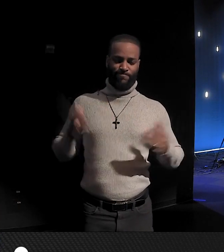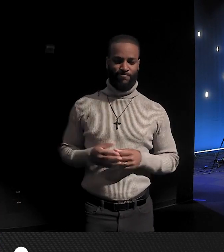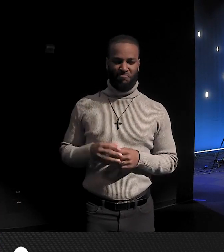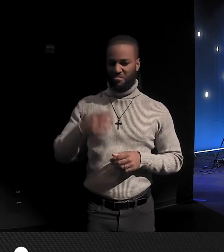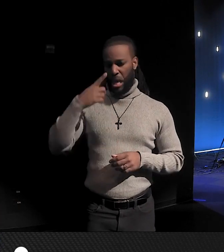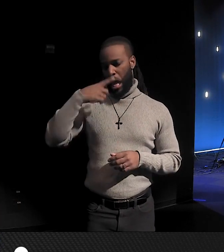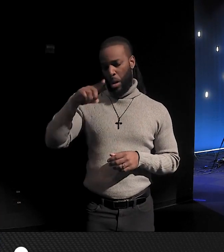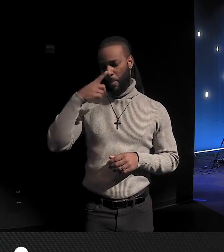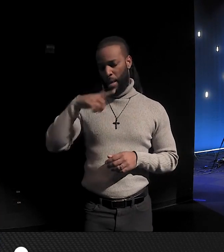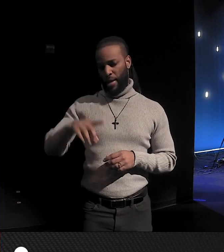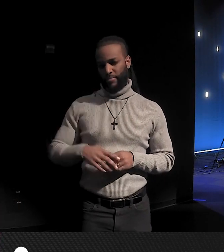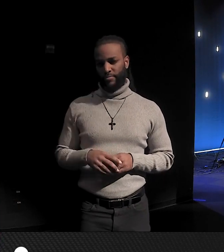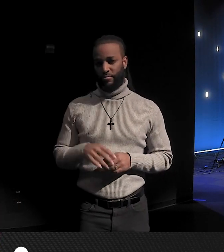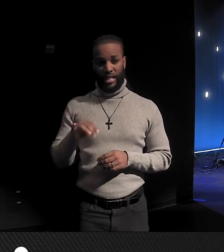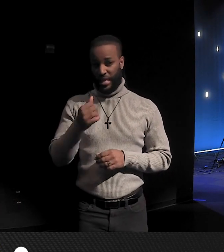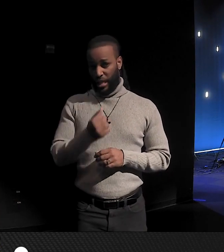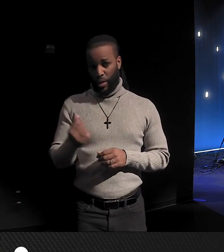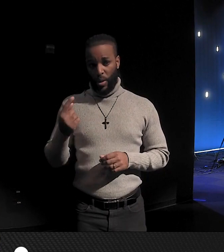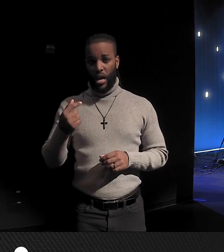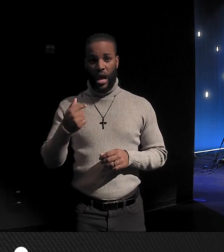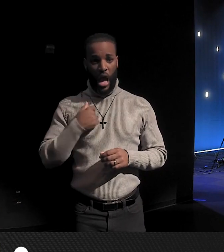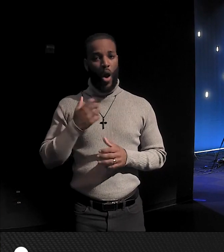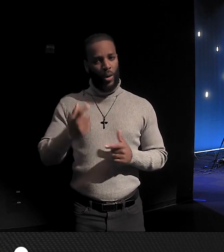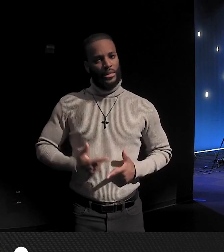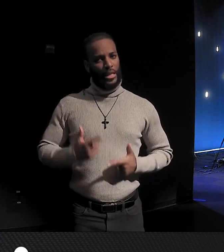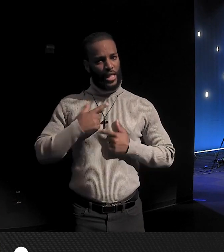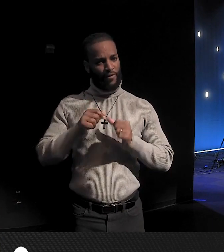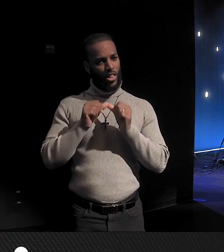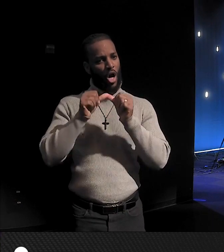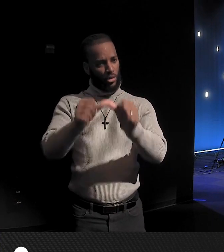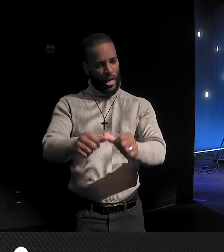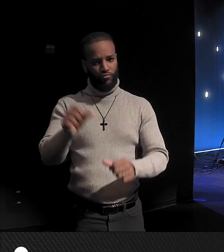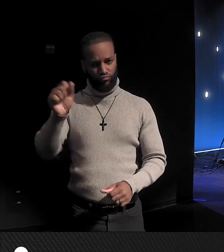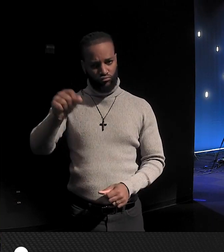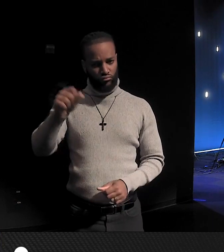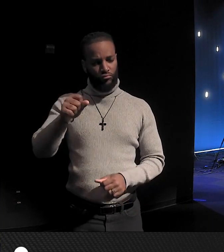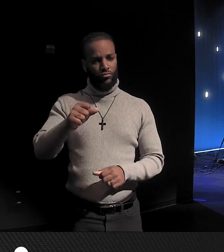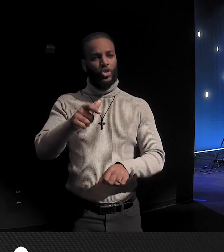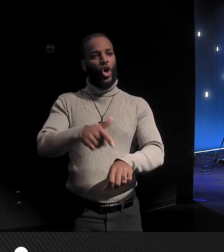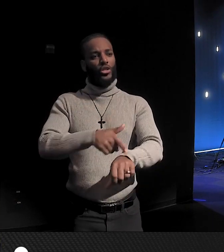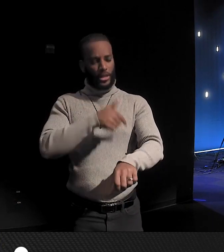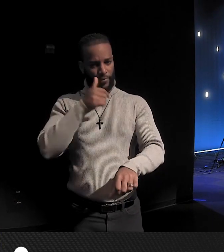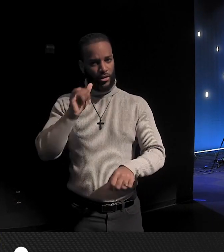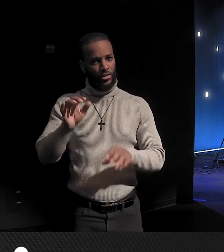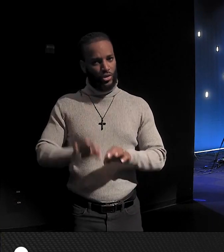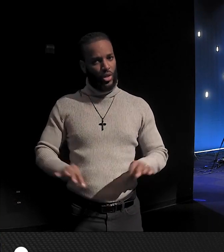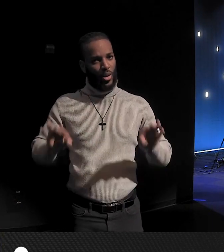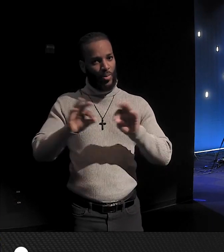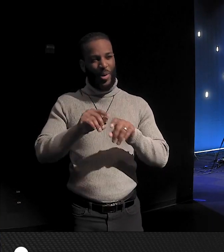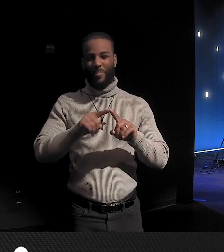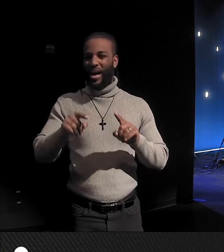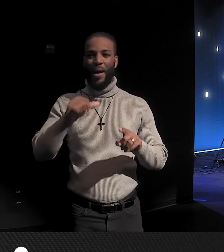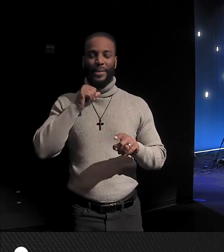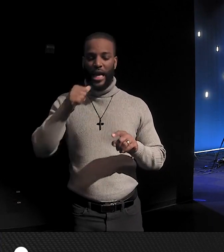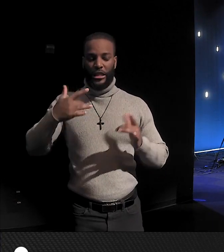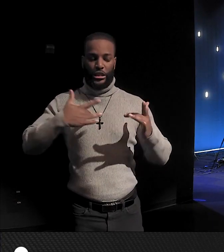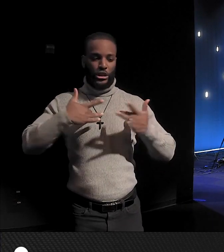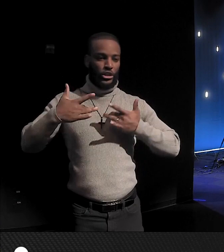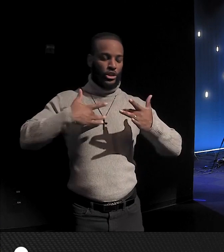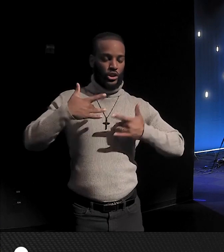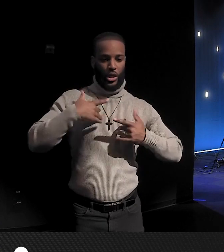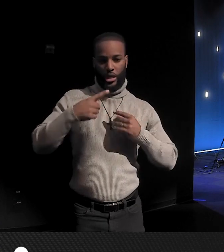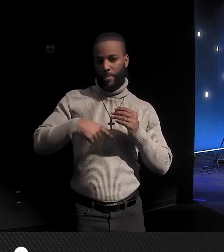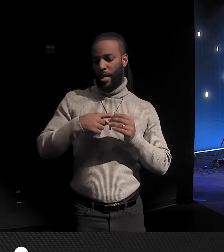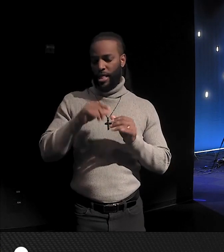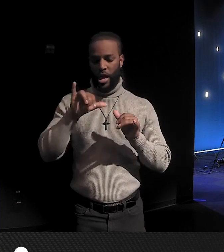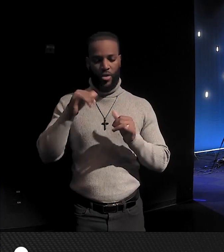And I don't mind. Like anybody, I would like to live a long life. Longevity has its place, but I'm not concerned about that now.